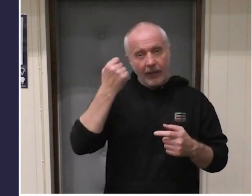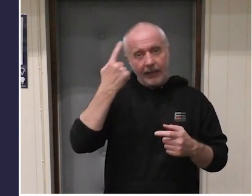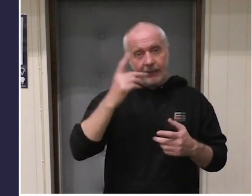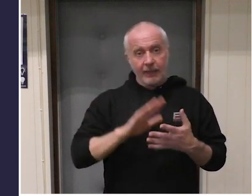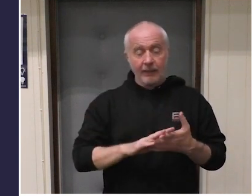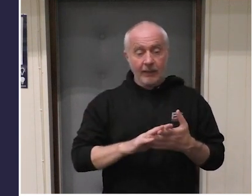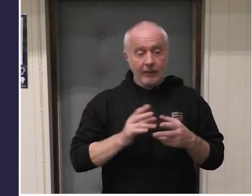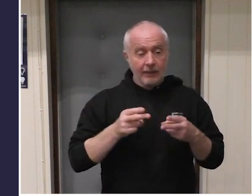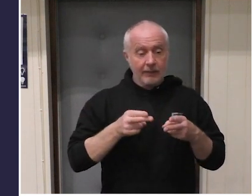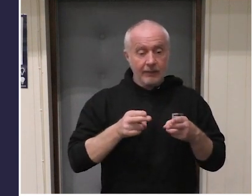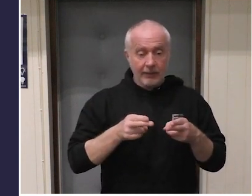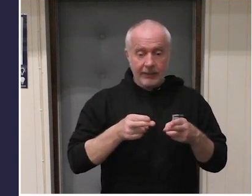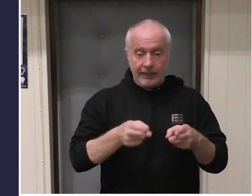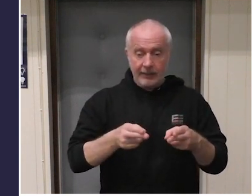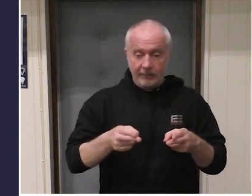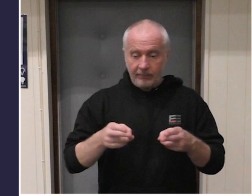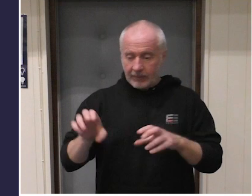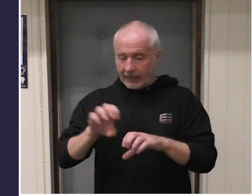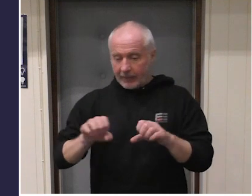reactions going on, okay,